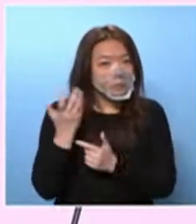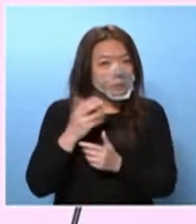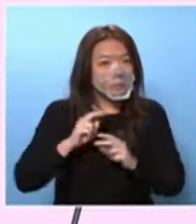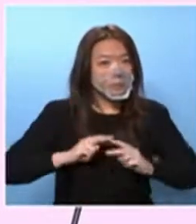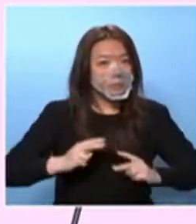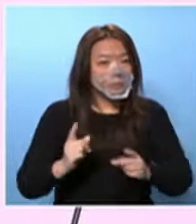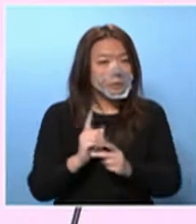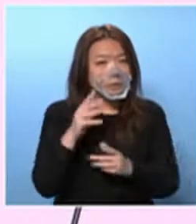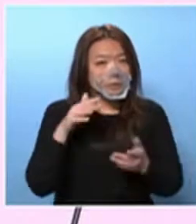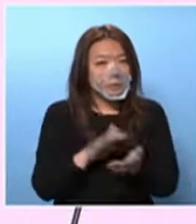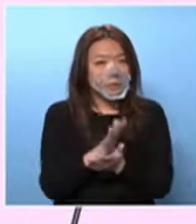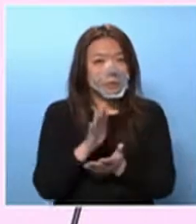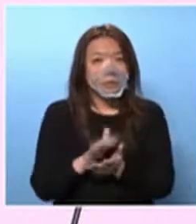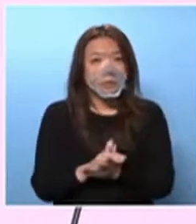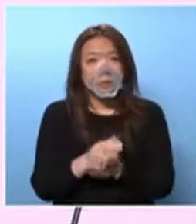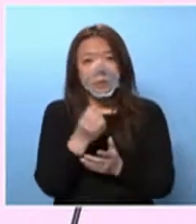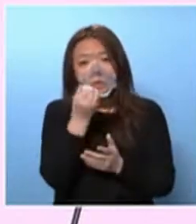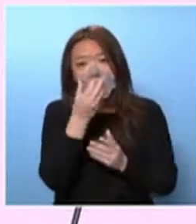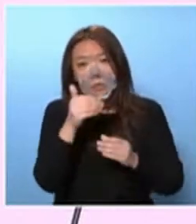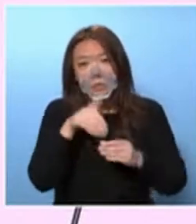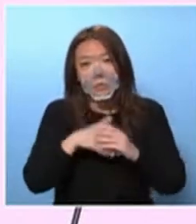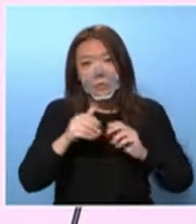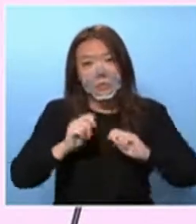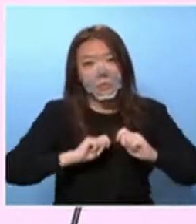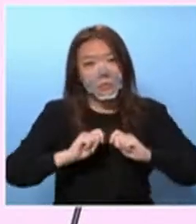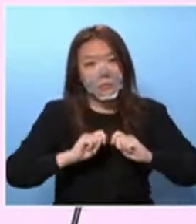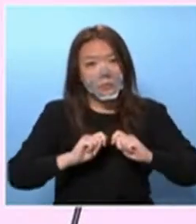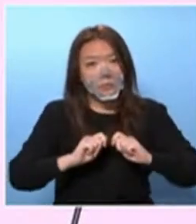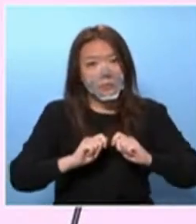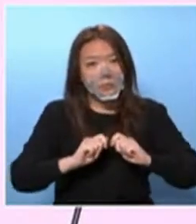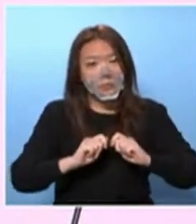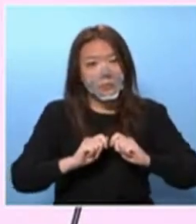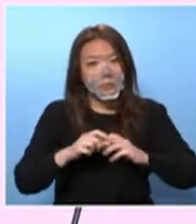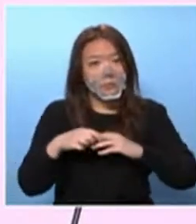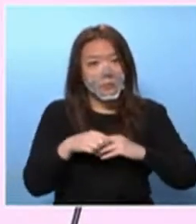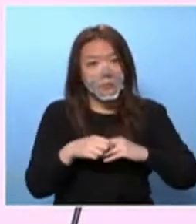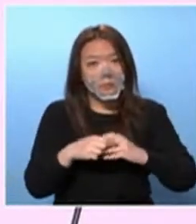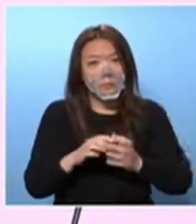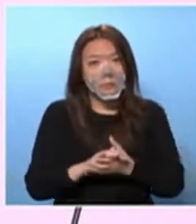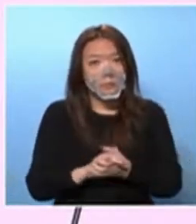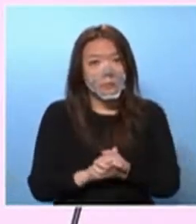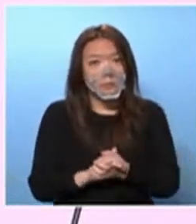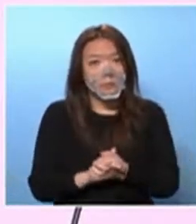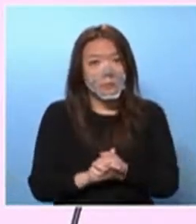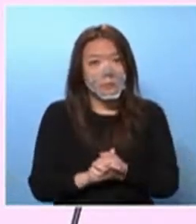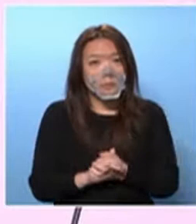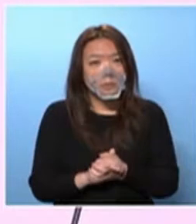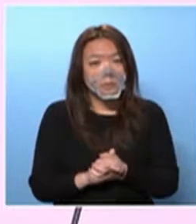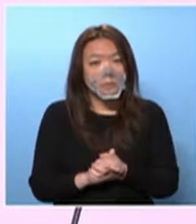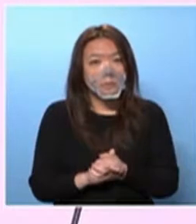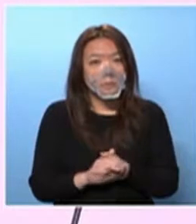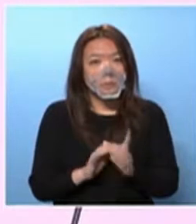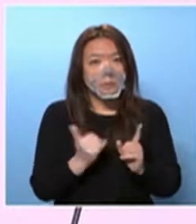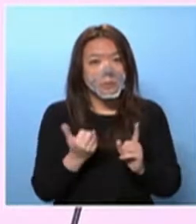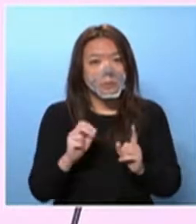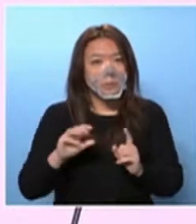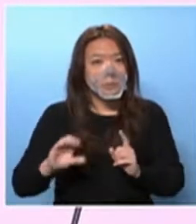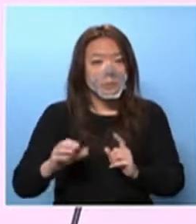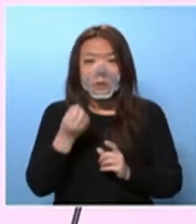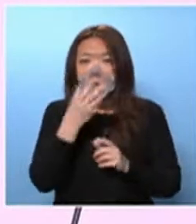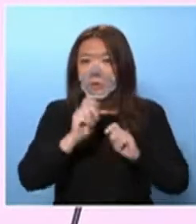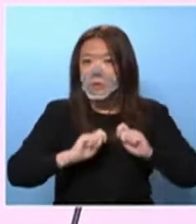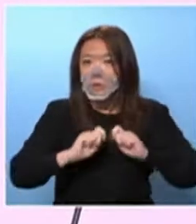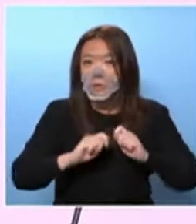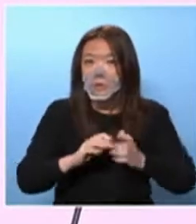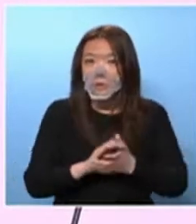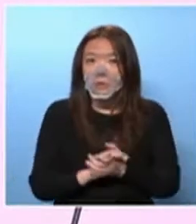securities market continued to flourish. The Hong Kong stock market recorded an average daily turnover of $166.7 billion last